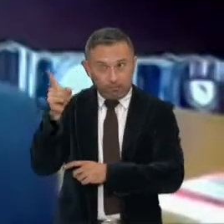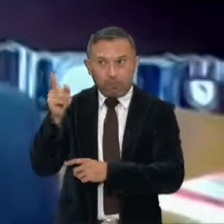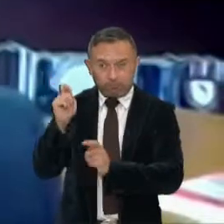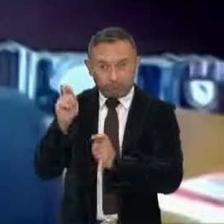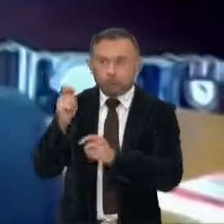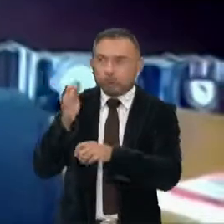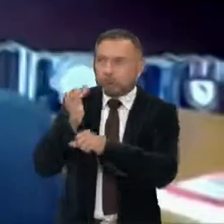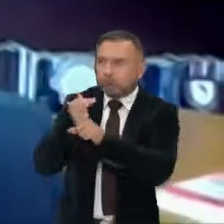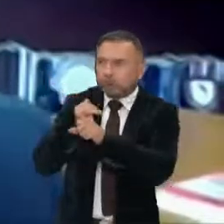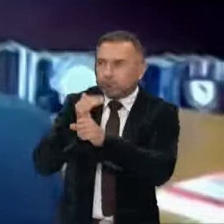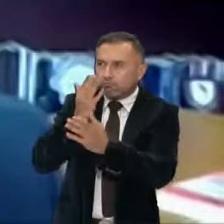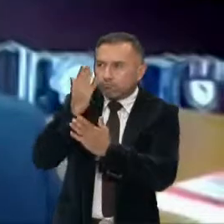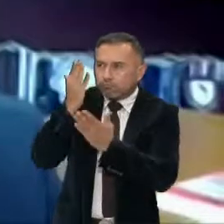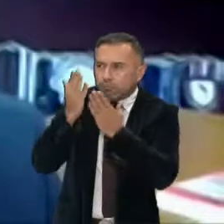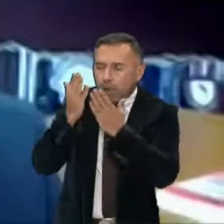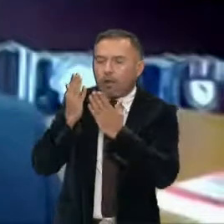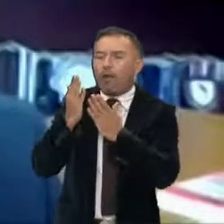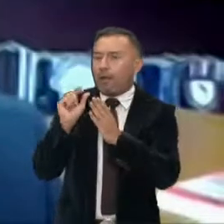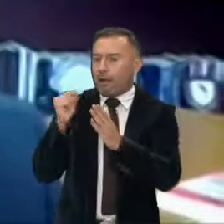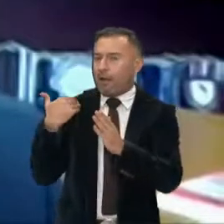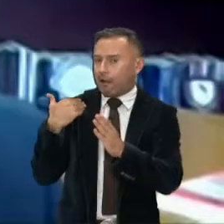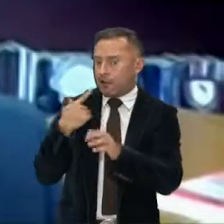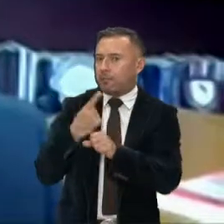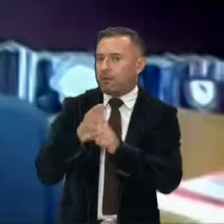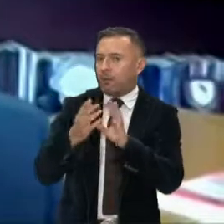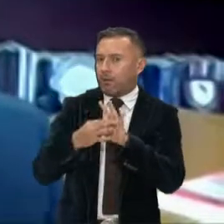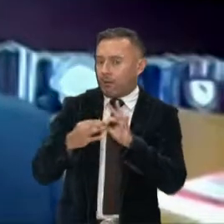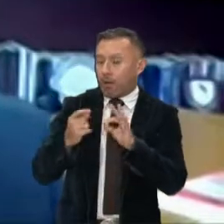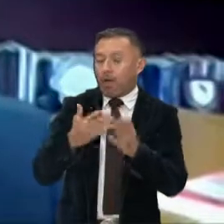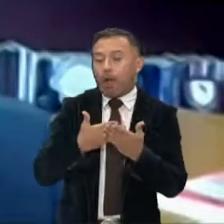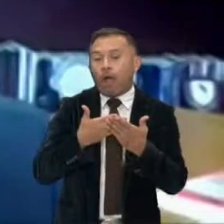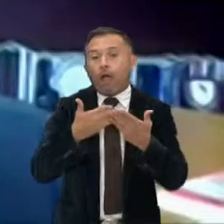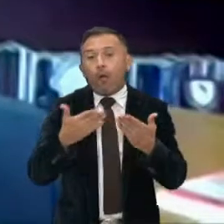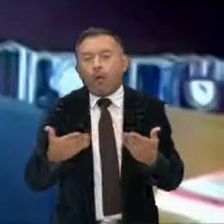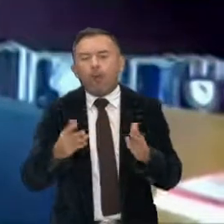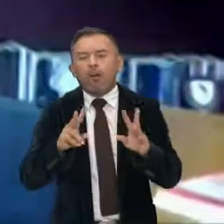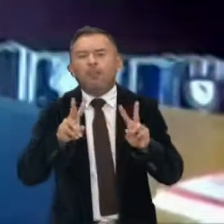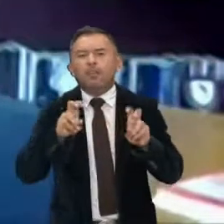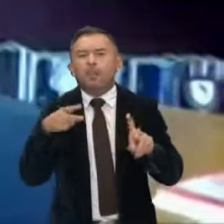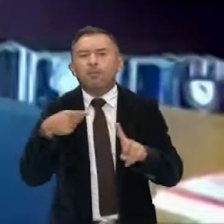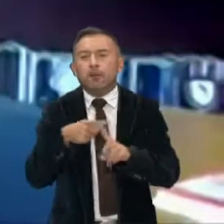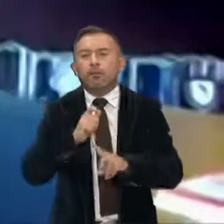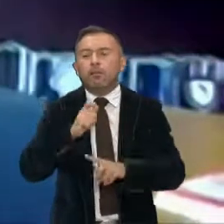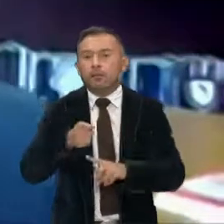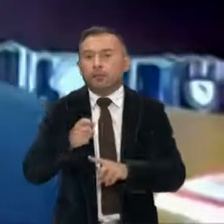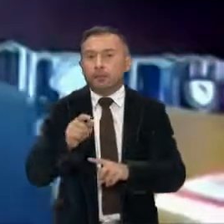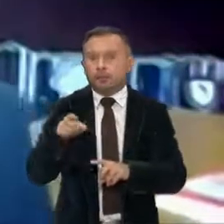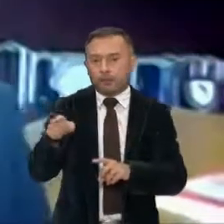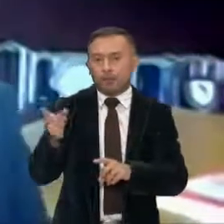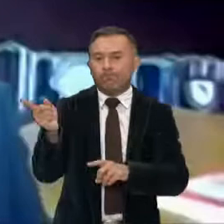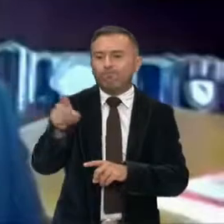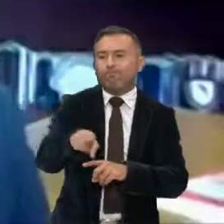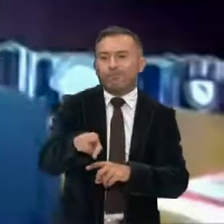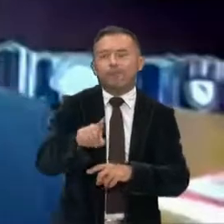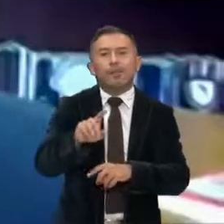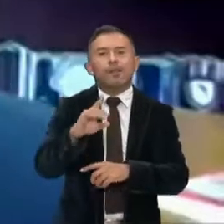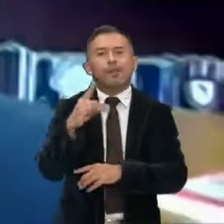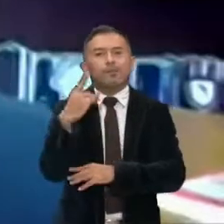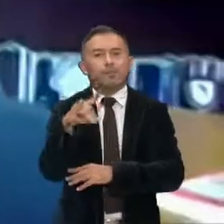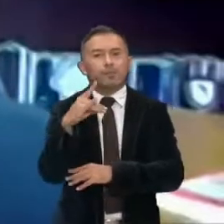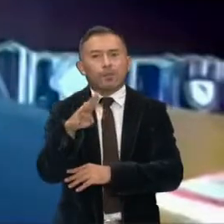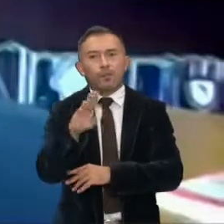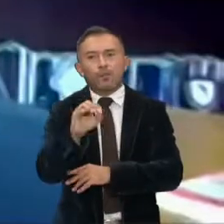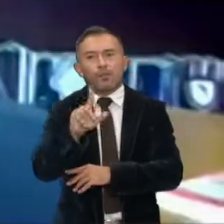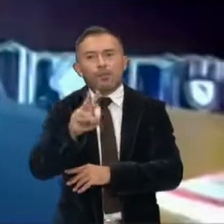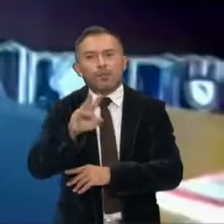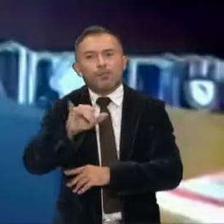the presidency and elected Mr. Joe Biden. So right now we are going to study and we are going to take